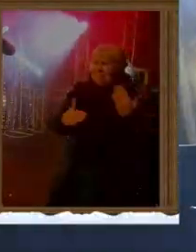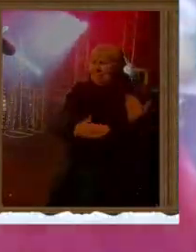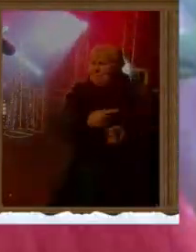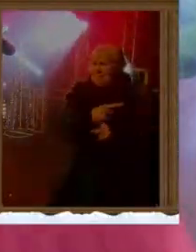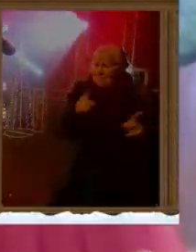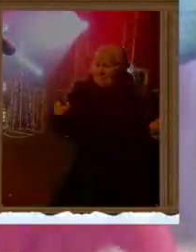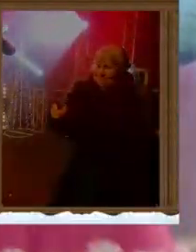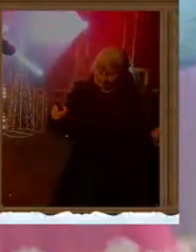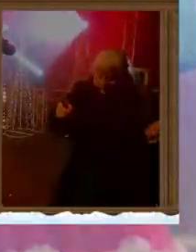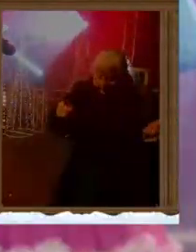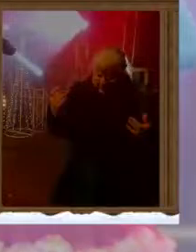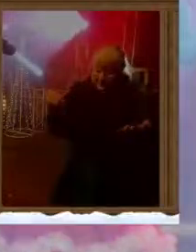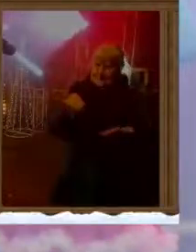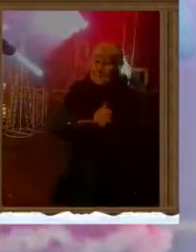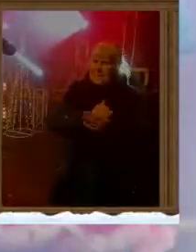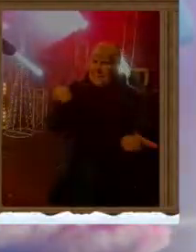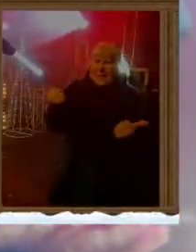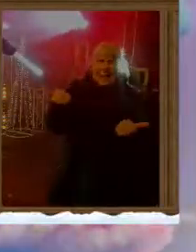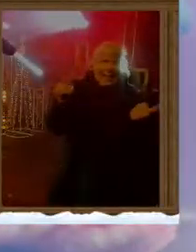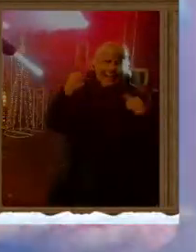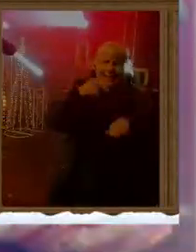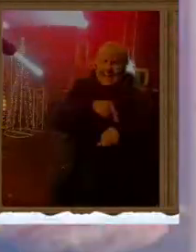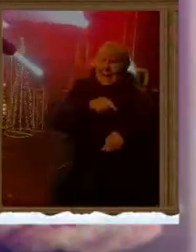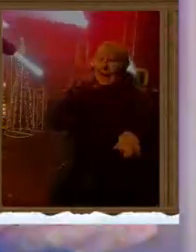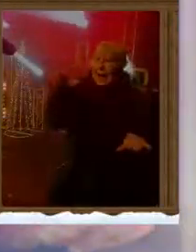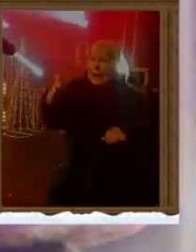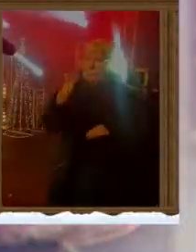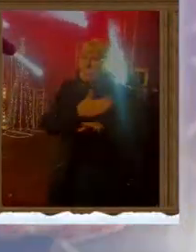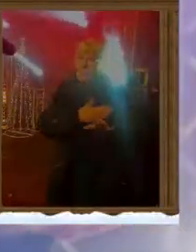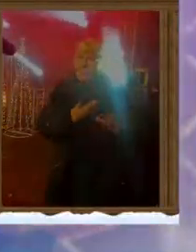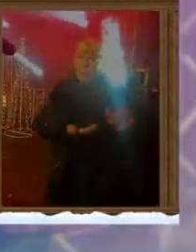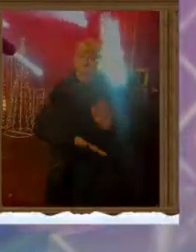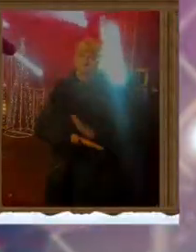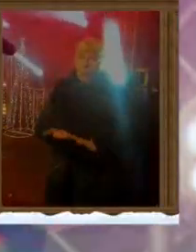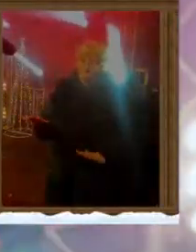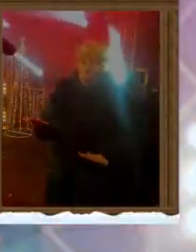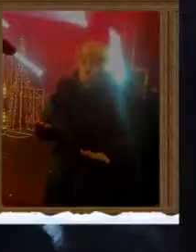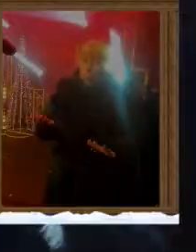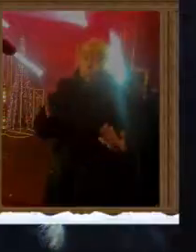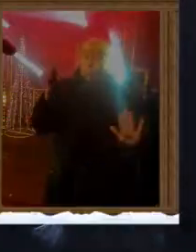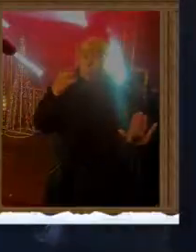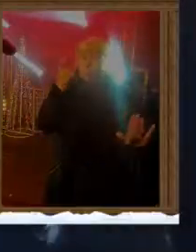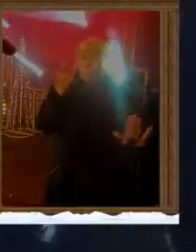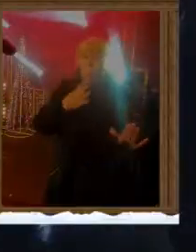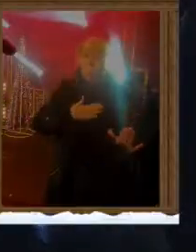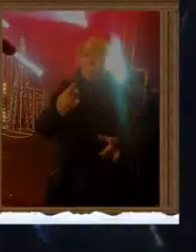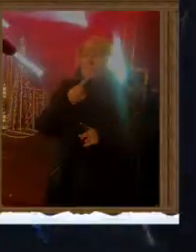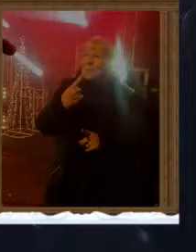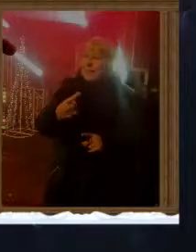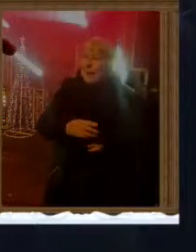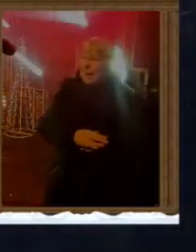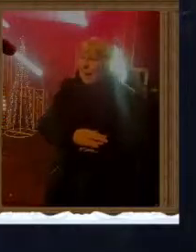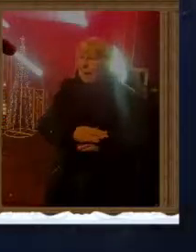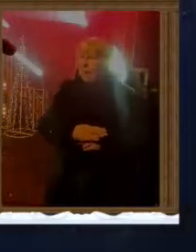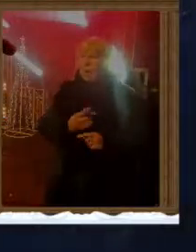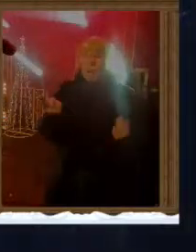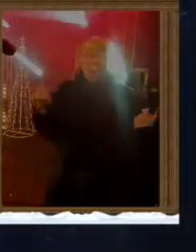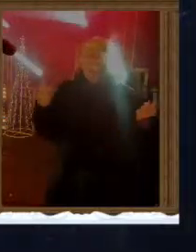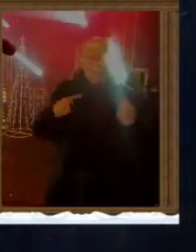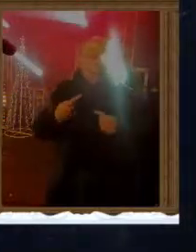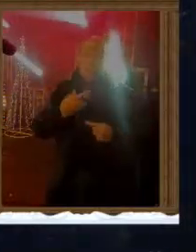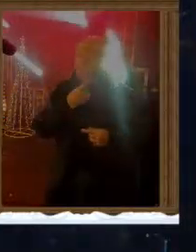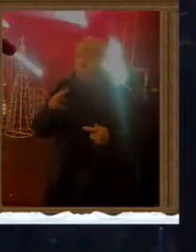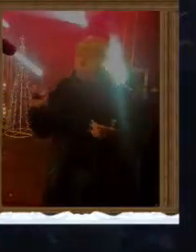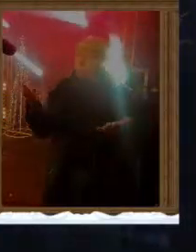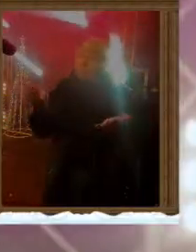We've had such a fabulous time. But before we go, there's one thing we would like to say. We all hope you have